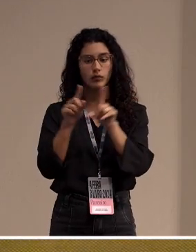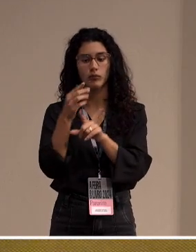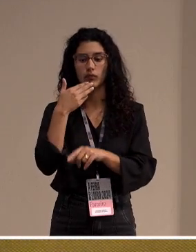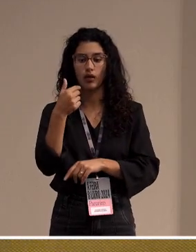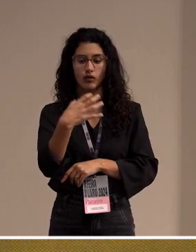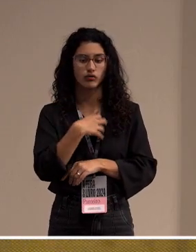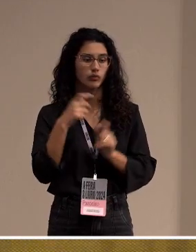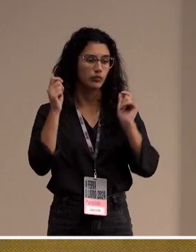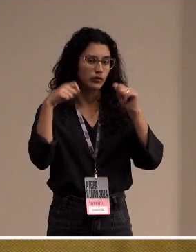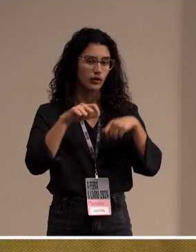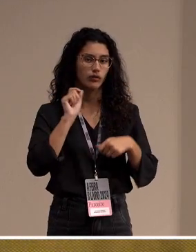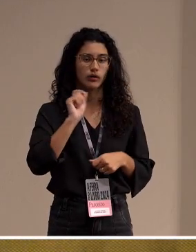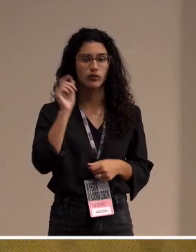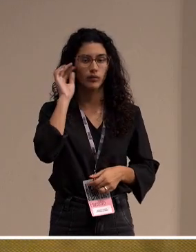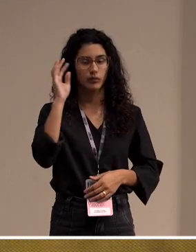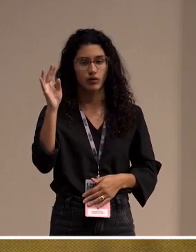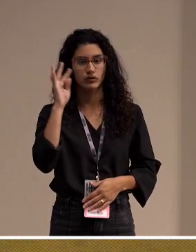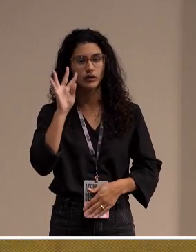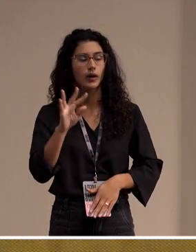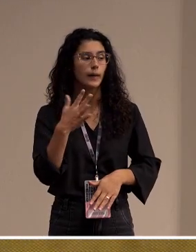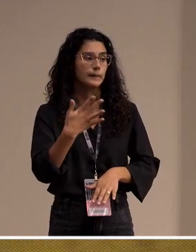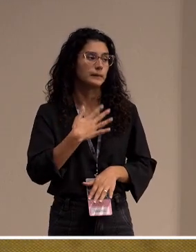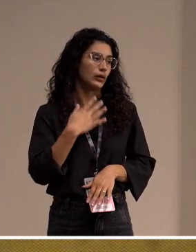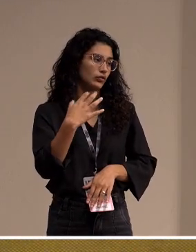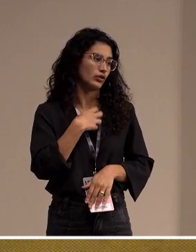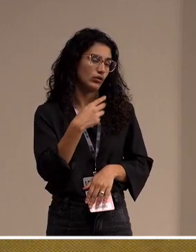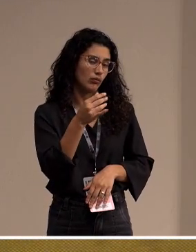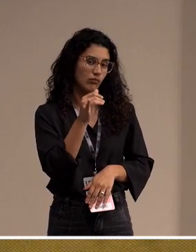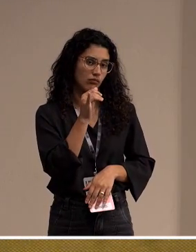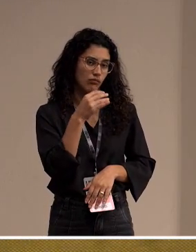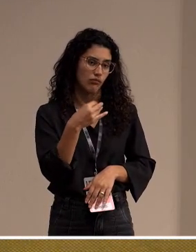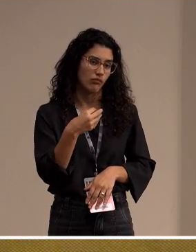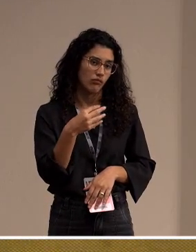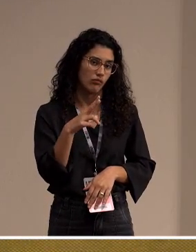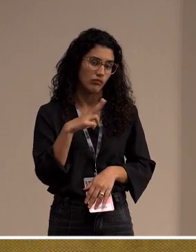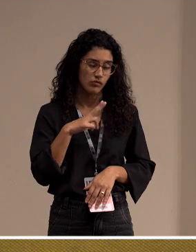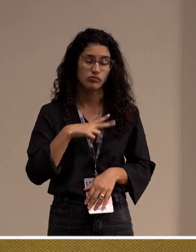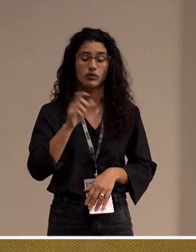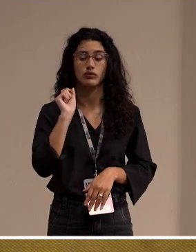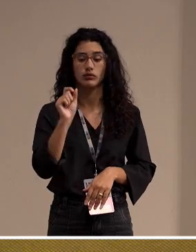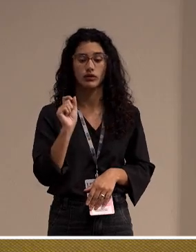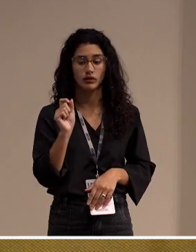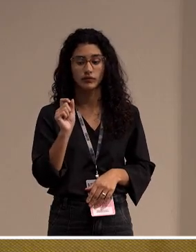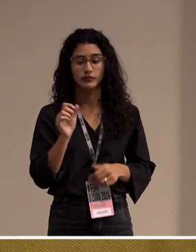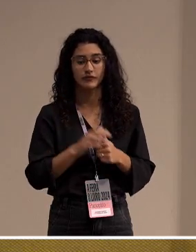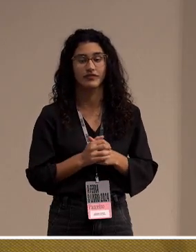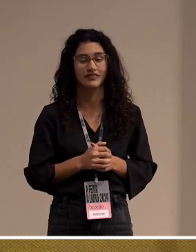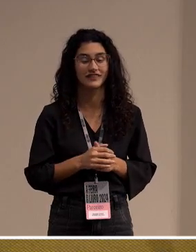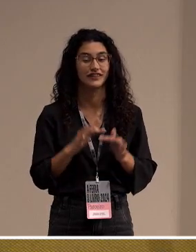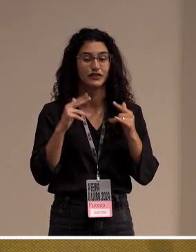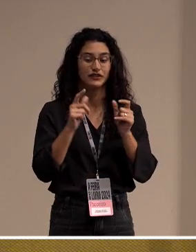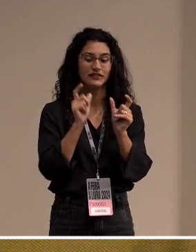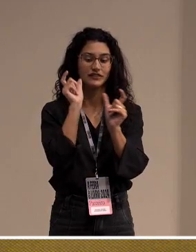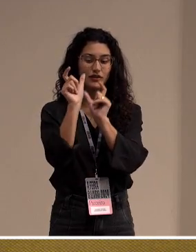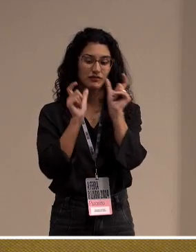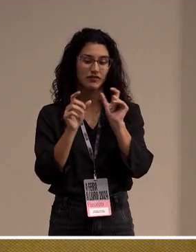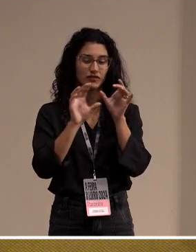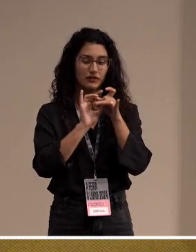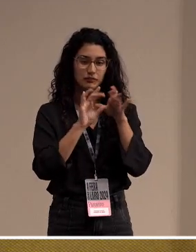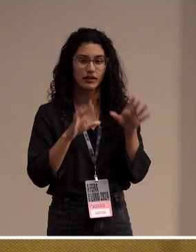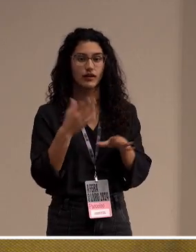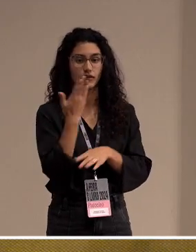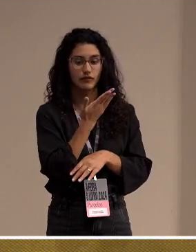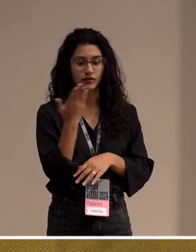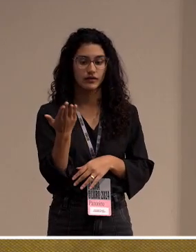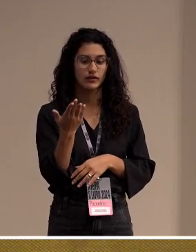But my own personal position is, of all the language, of all the words available to you in English,